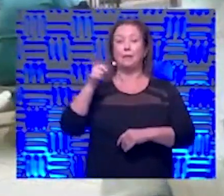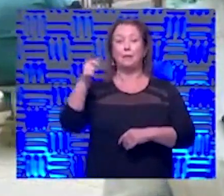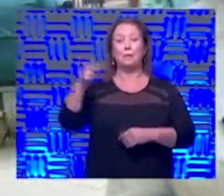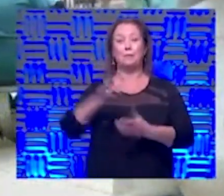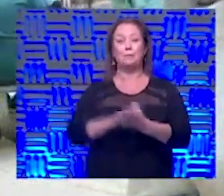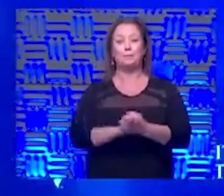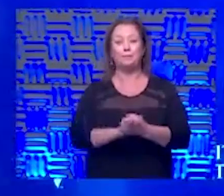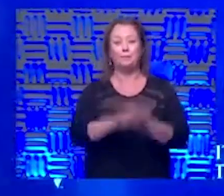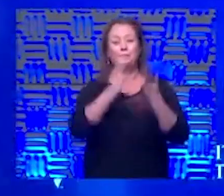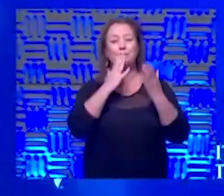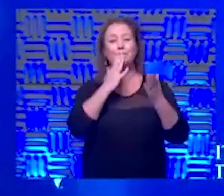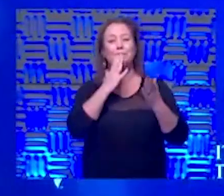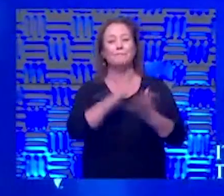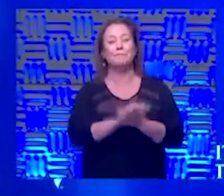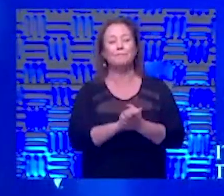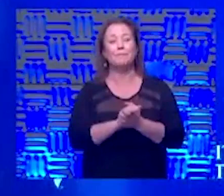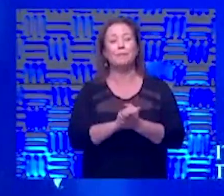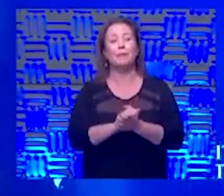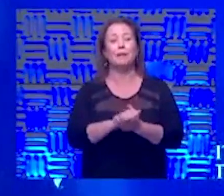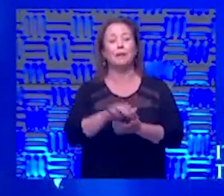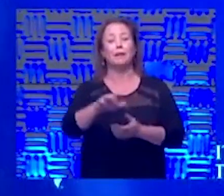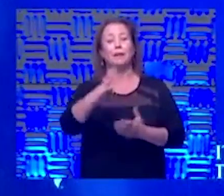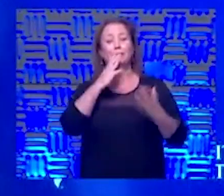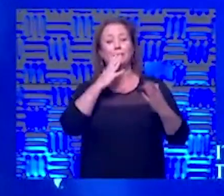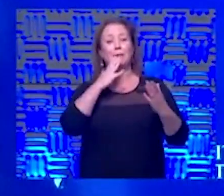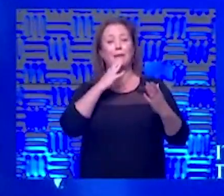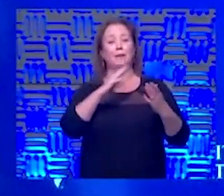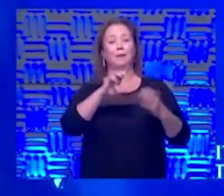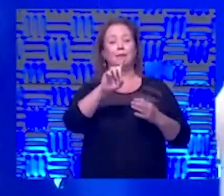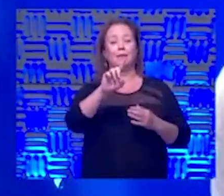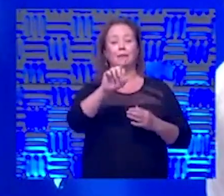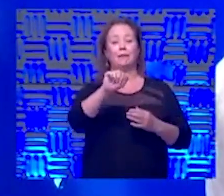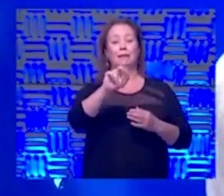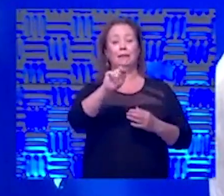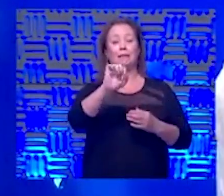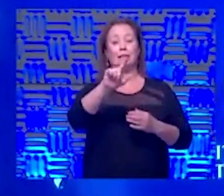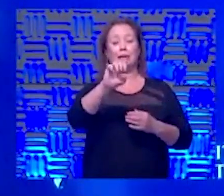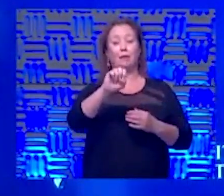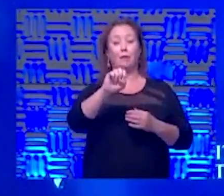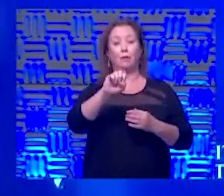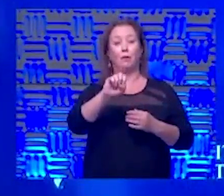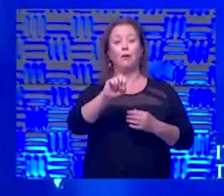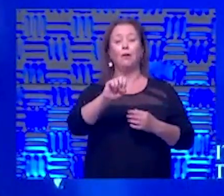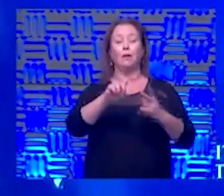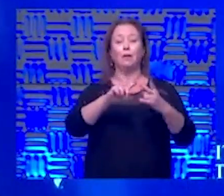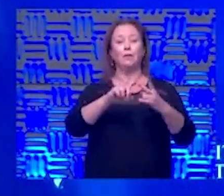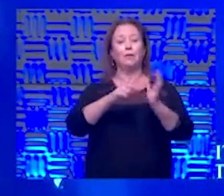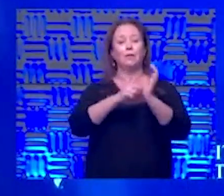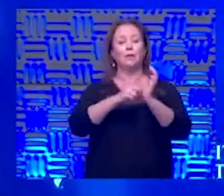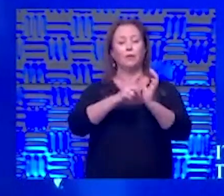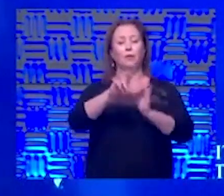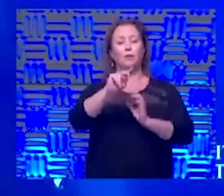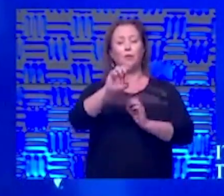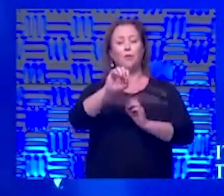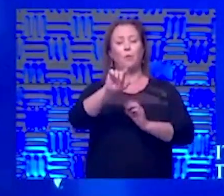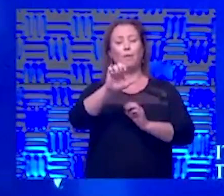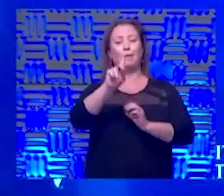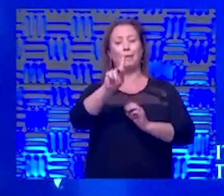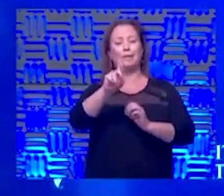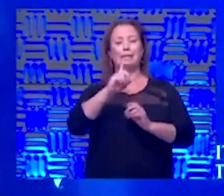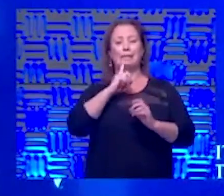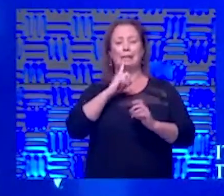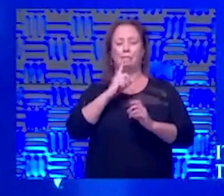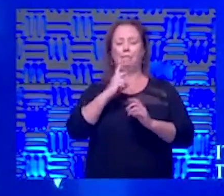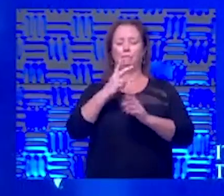Thank you. So really, Elizabeth or Danielle, you and Dr. Nawalanic, I think, have just told us the exact same thing. Get